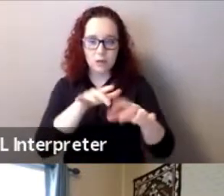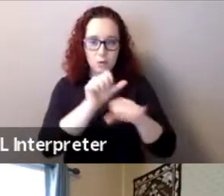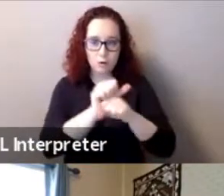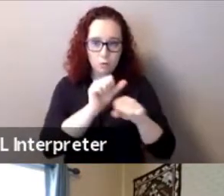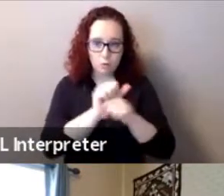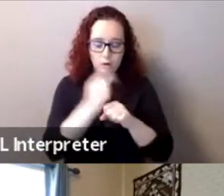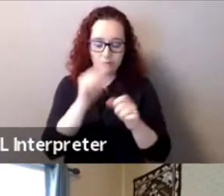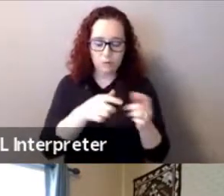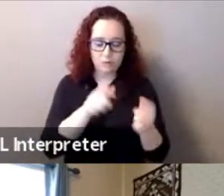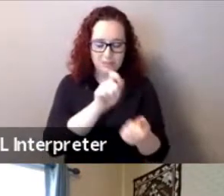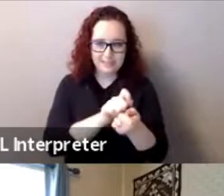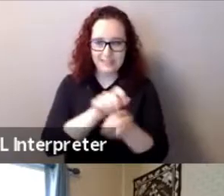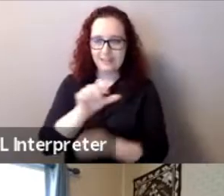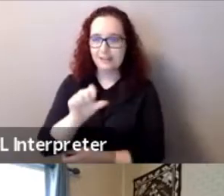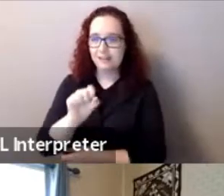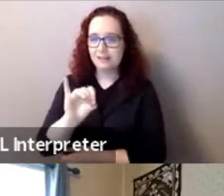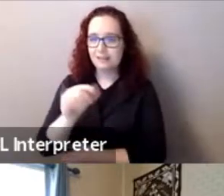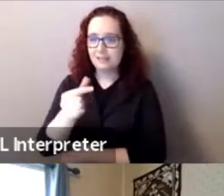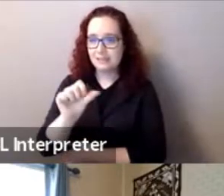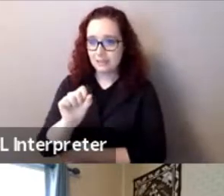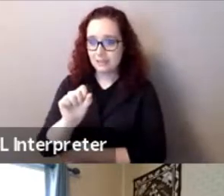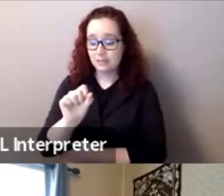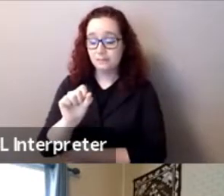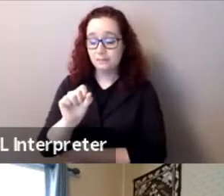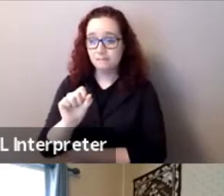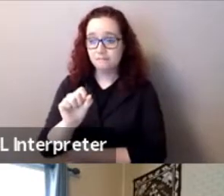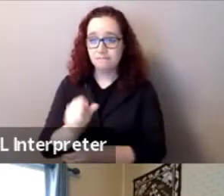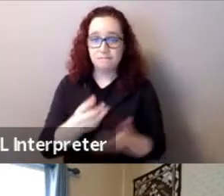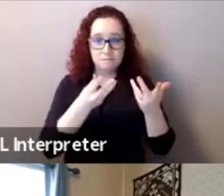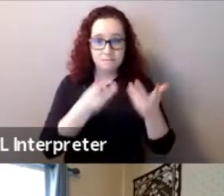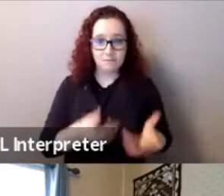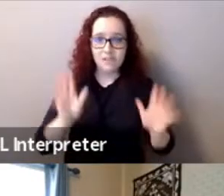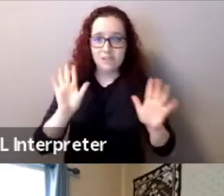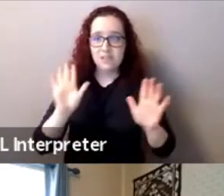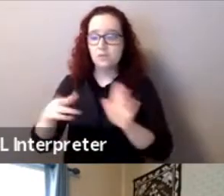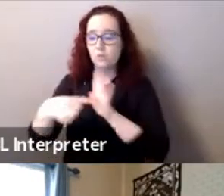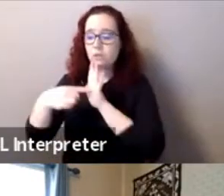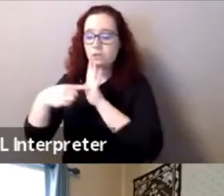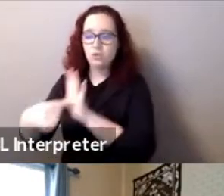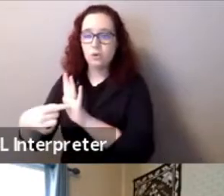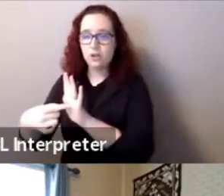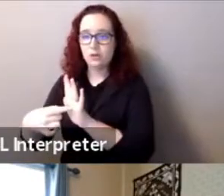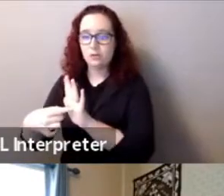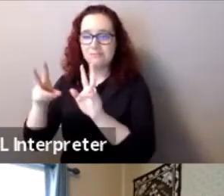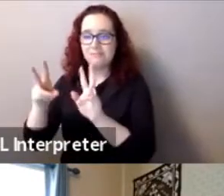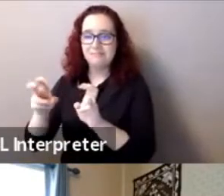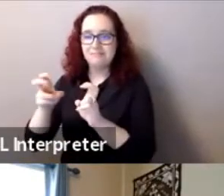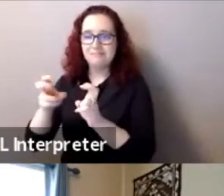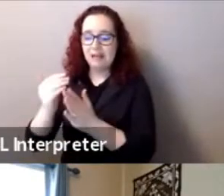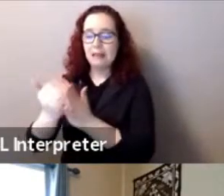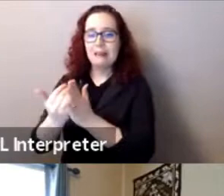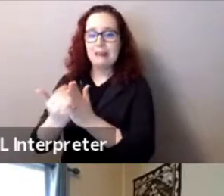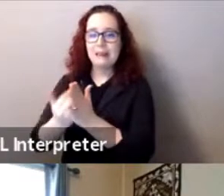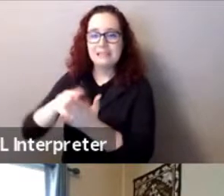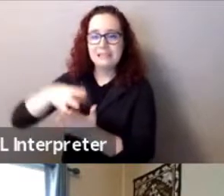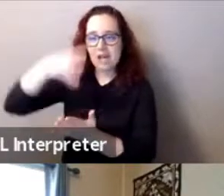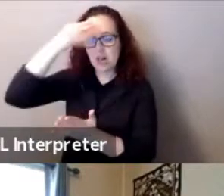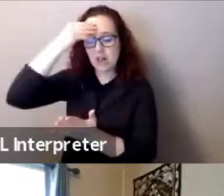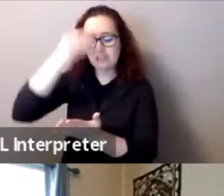SIGs, and then subsequently we will be guiding you through a set of lessons learned and best practices in leading individual